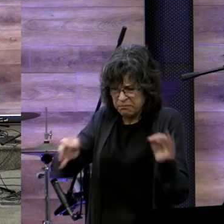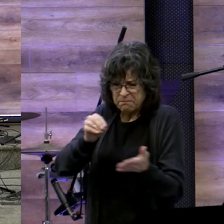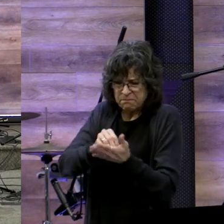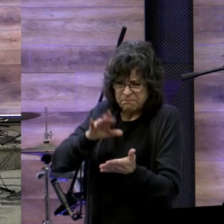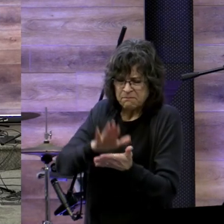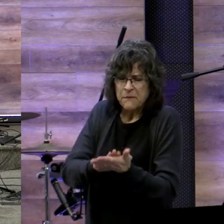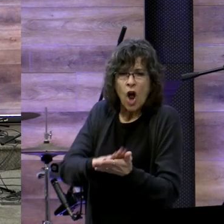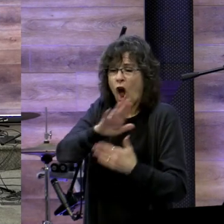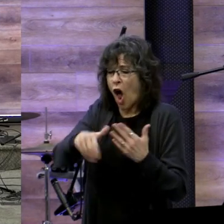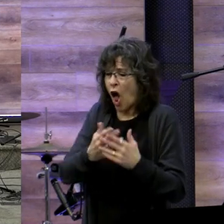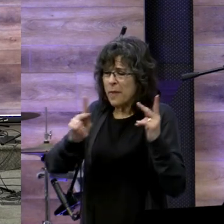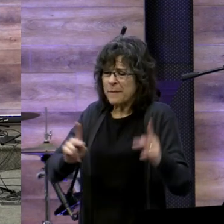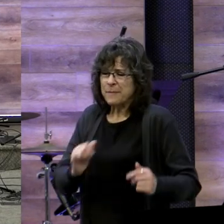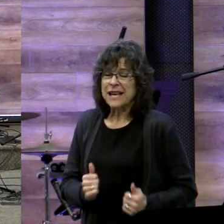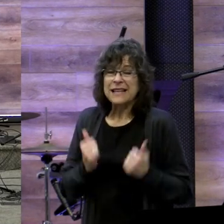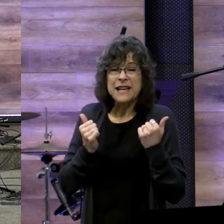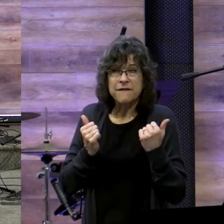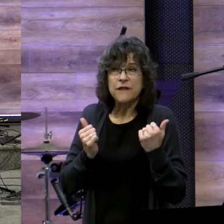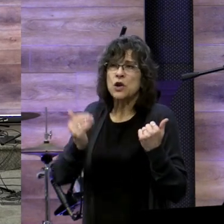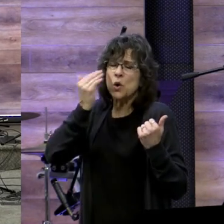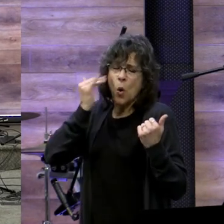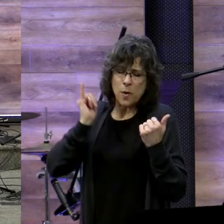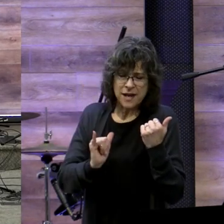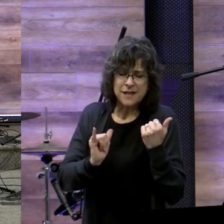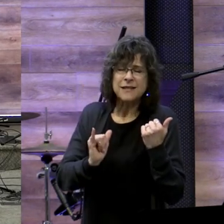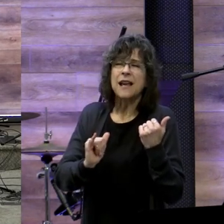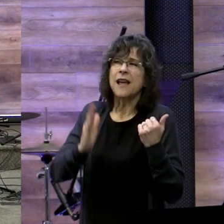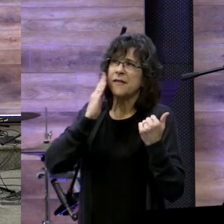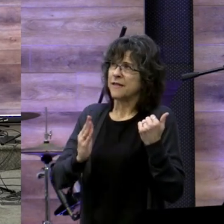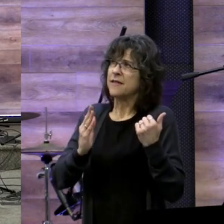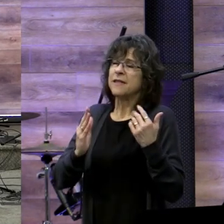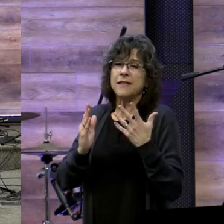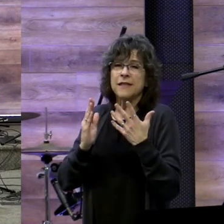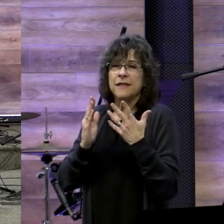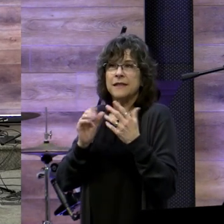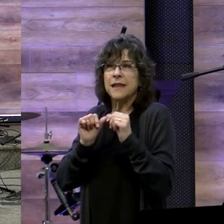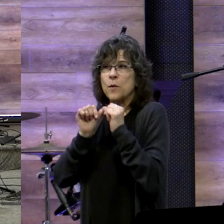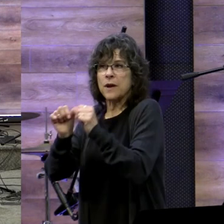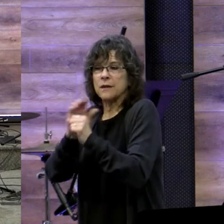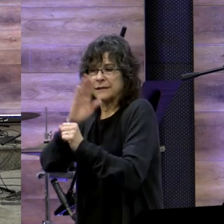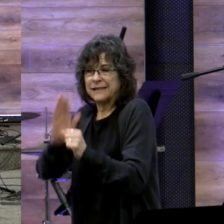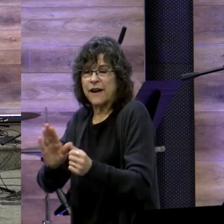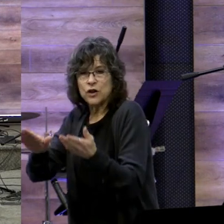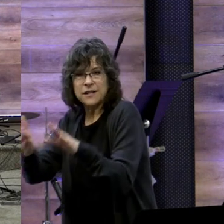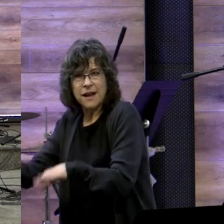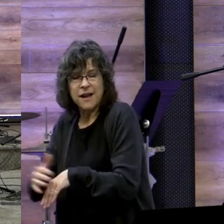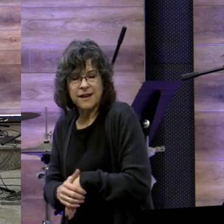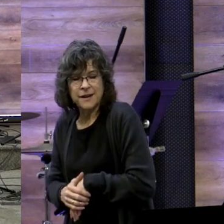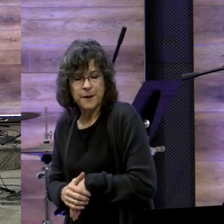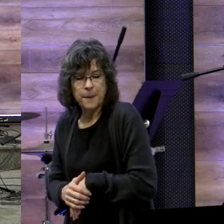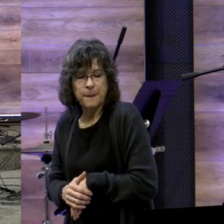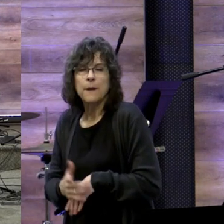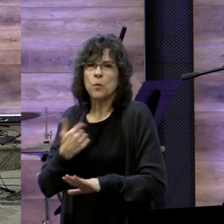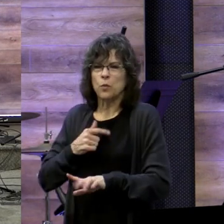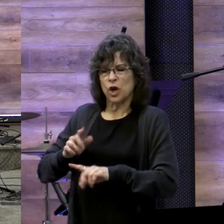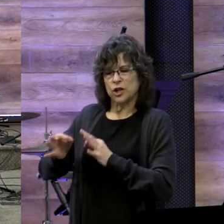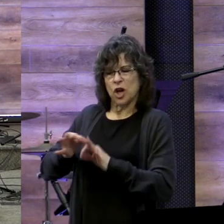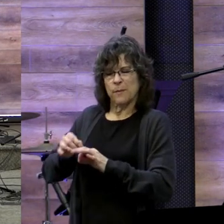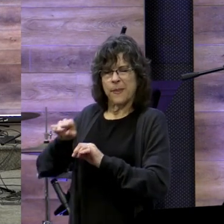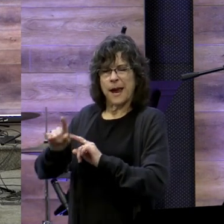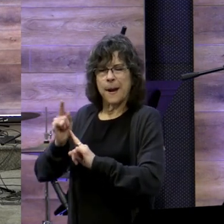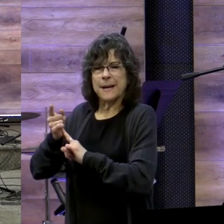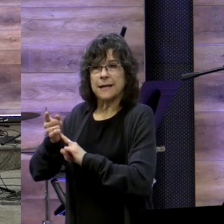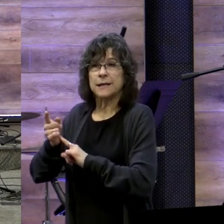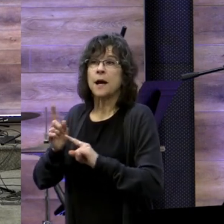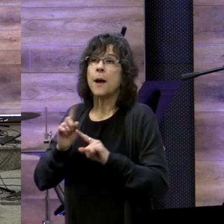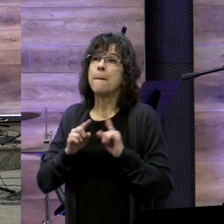and believe in him, we're told, shall not die. Now we'll unpack that in just a minute. And as the resurrection and the life, when he is